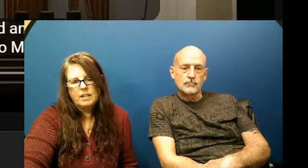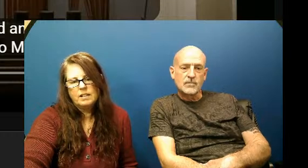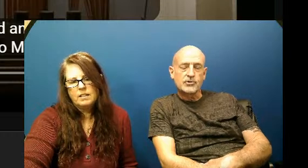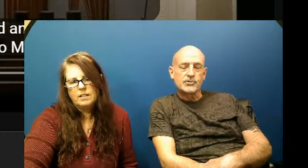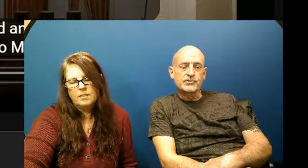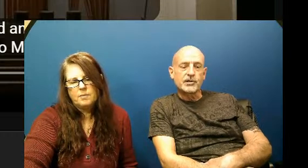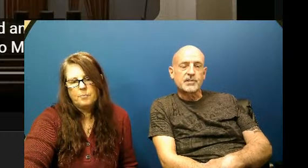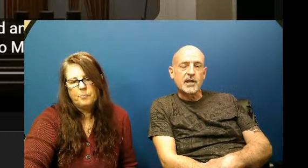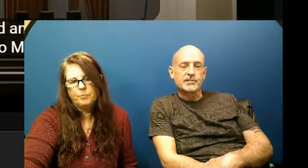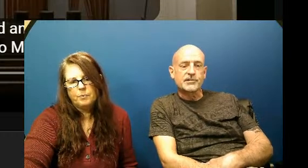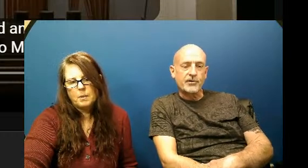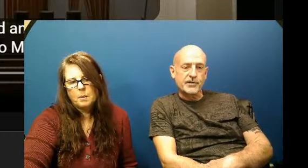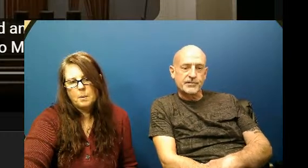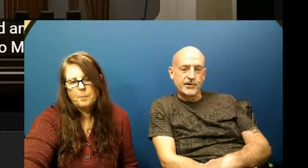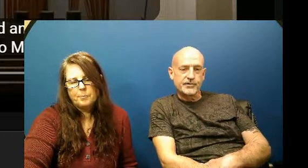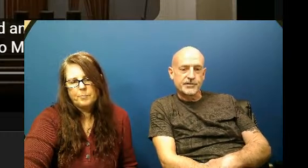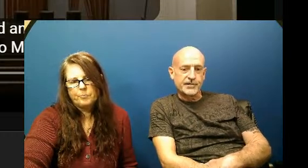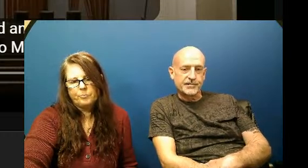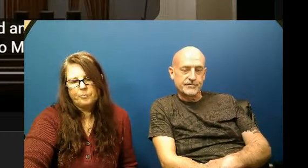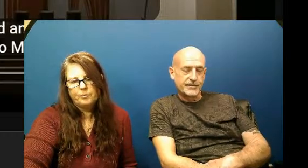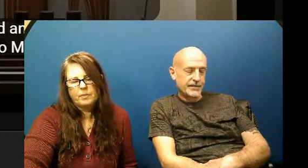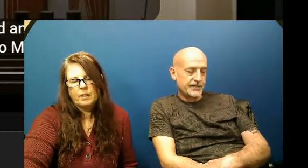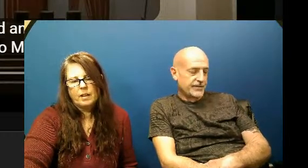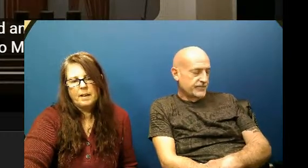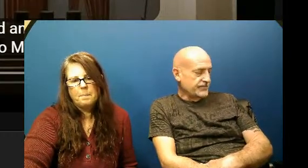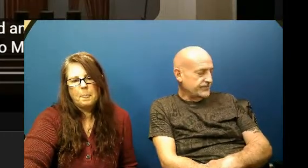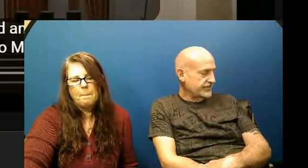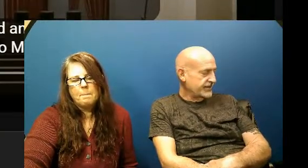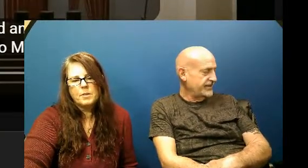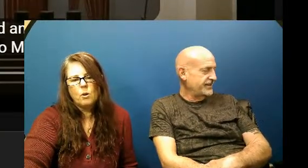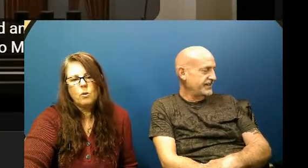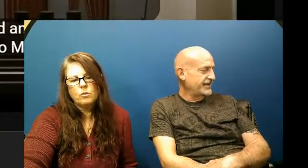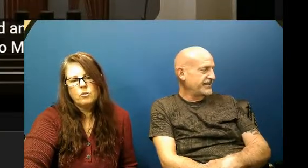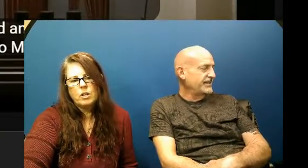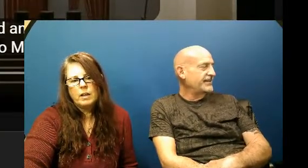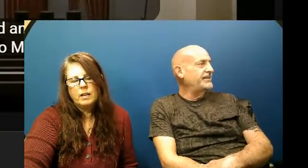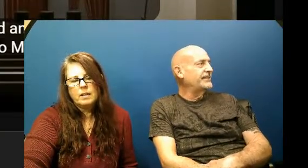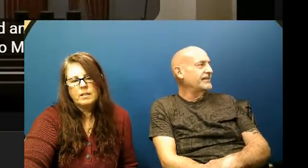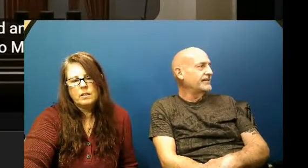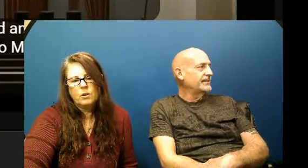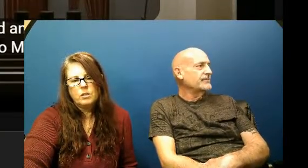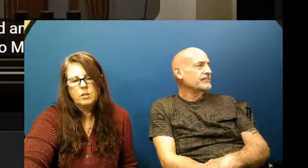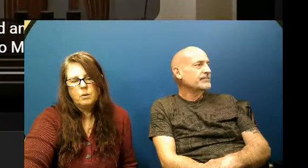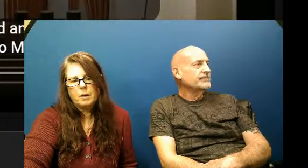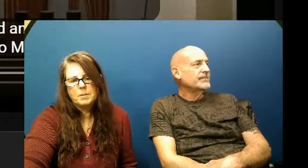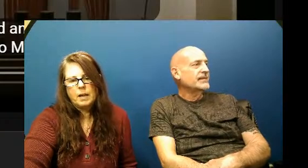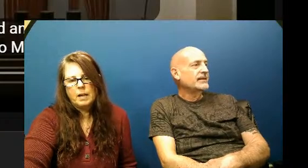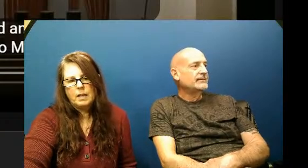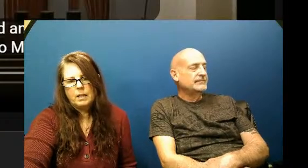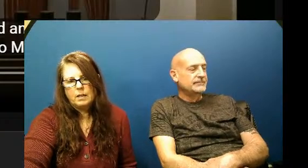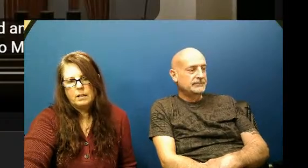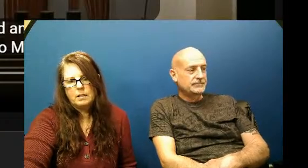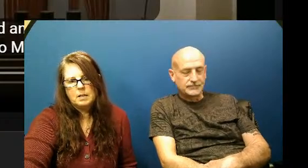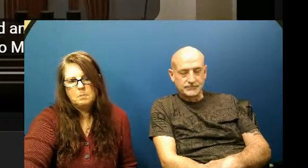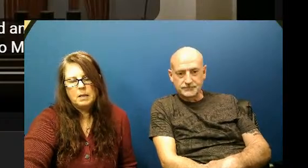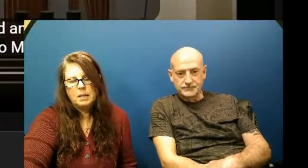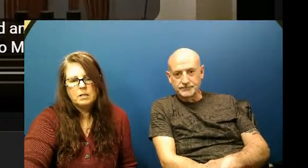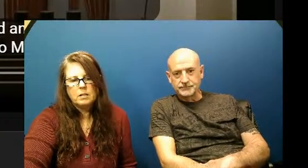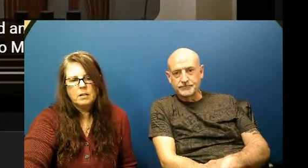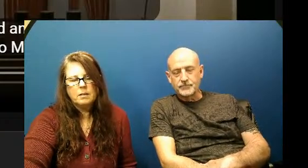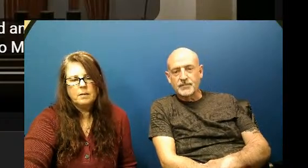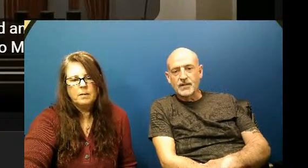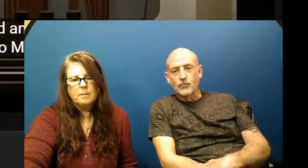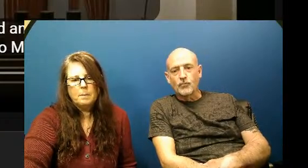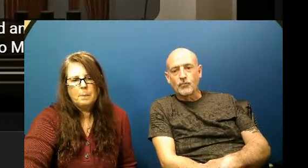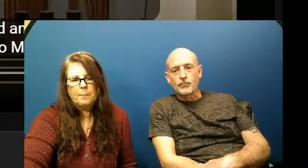Did they? There's no such thing as discretionary jurisdiction. Okay. So, Jay, go to the website and email us.